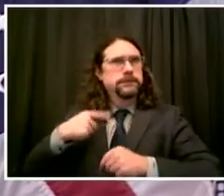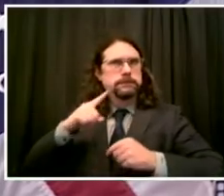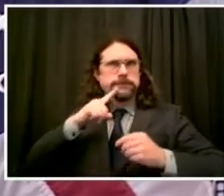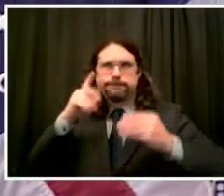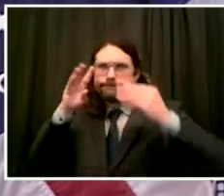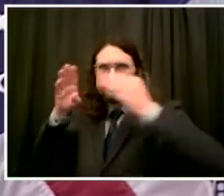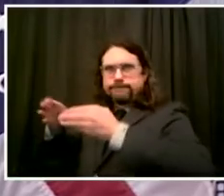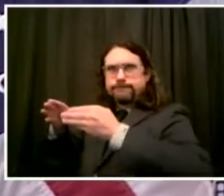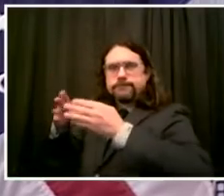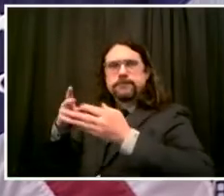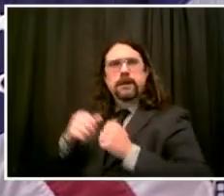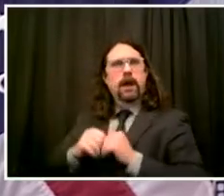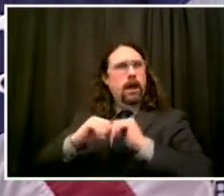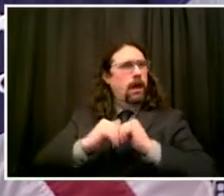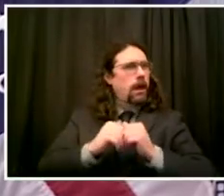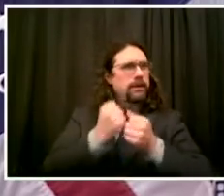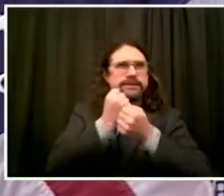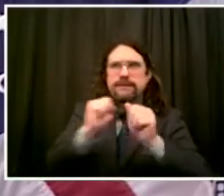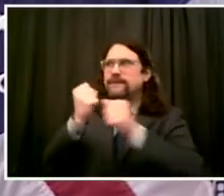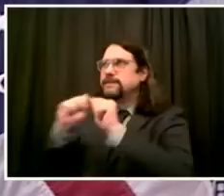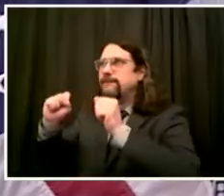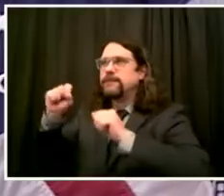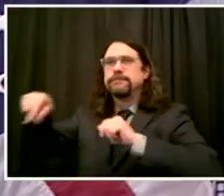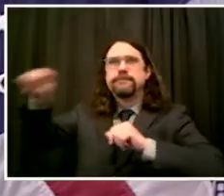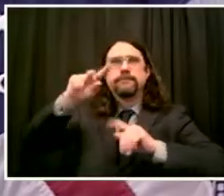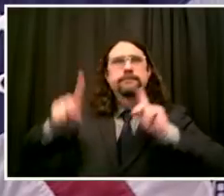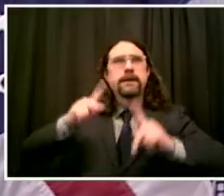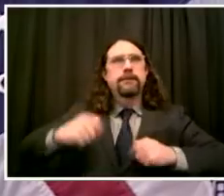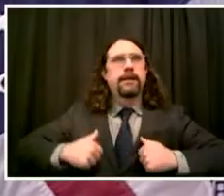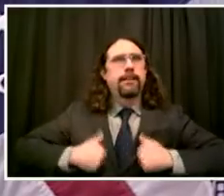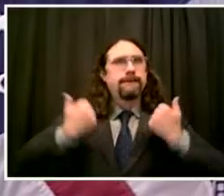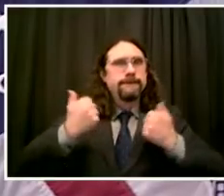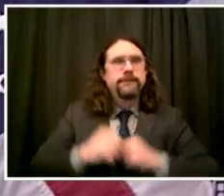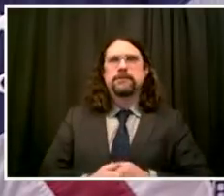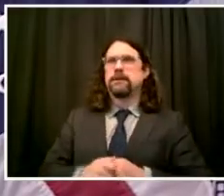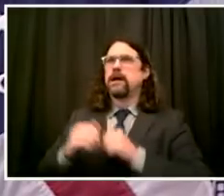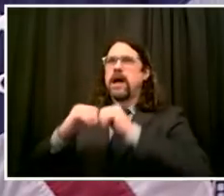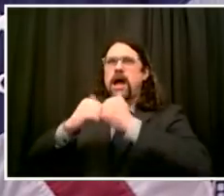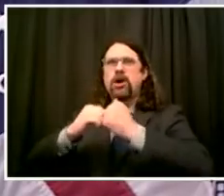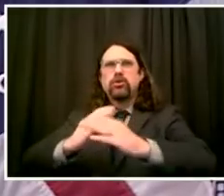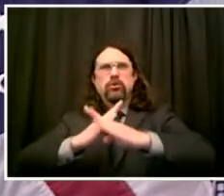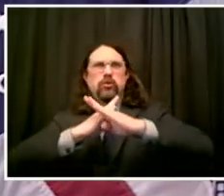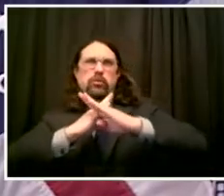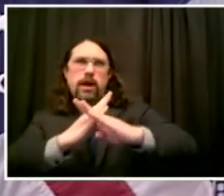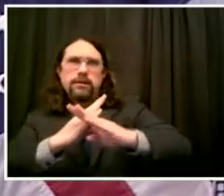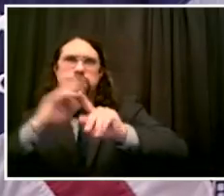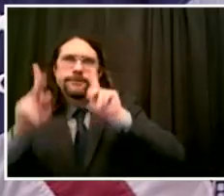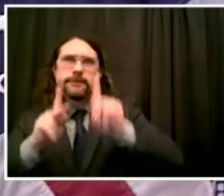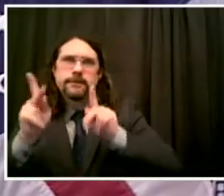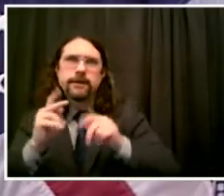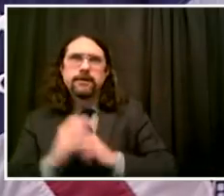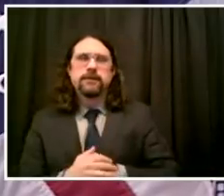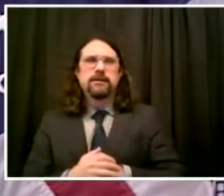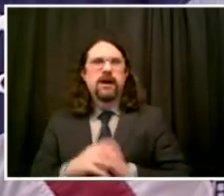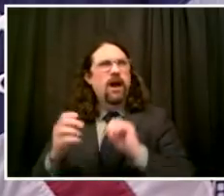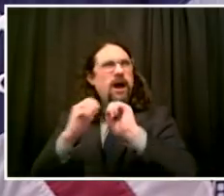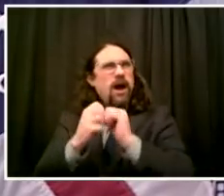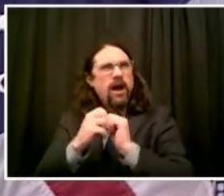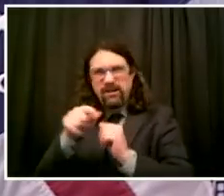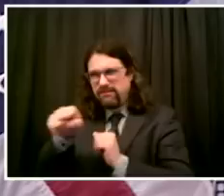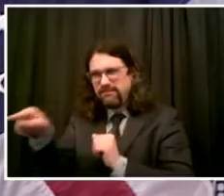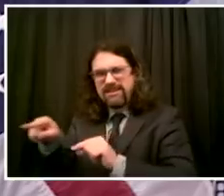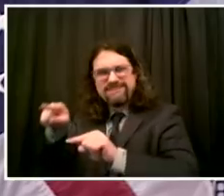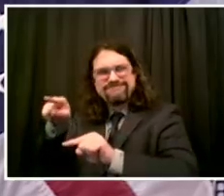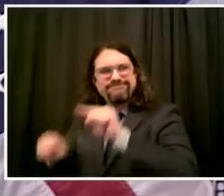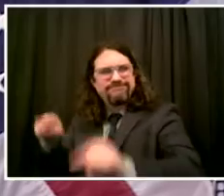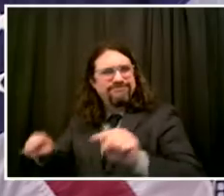Our public health care system, our public hospitals and clinics were really the core of that, particularly in the first weeks of this crisis. That's where so